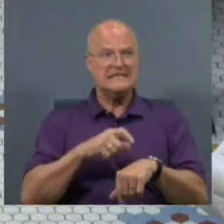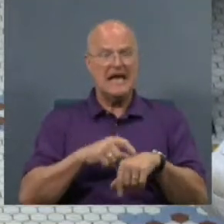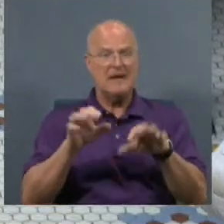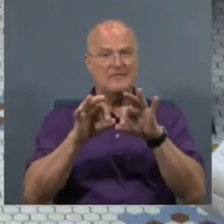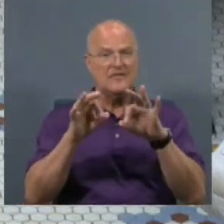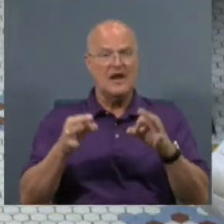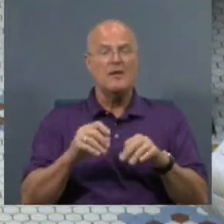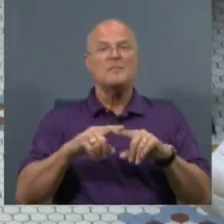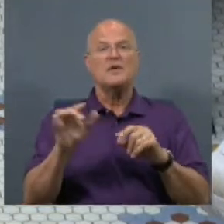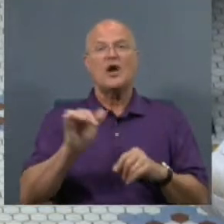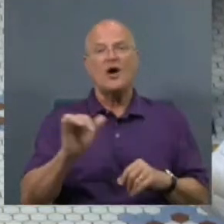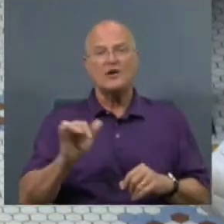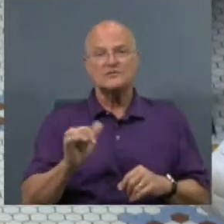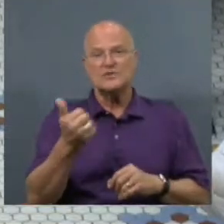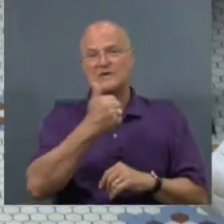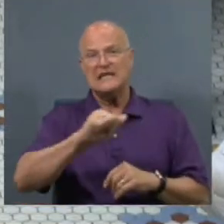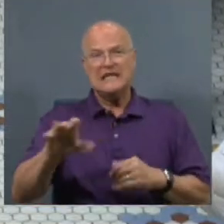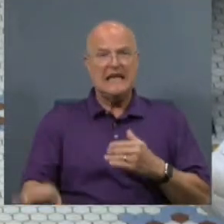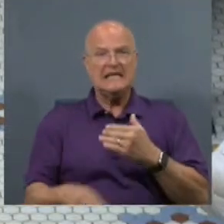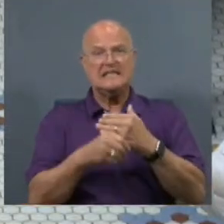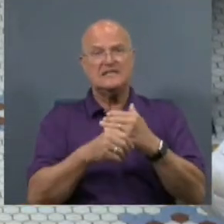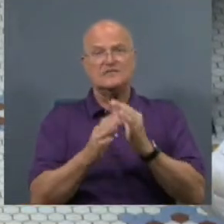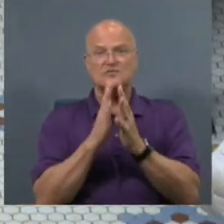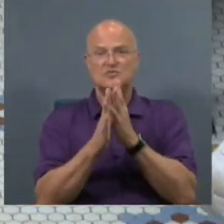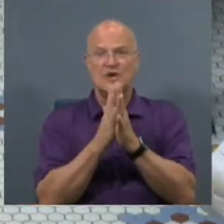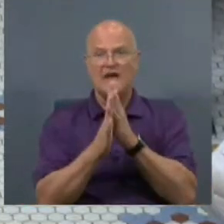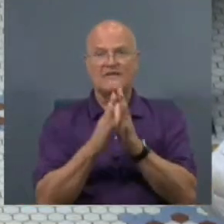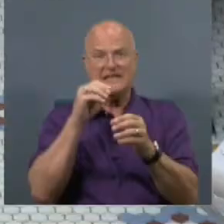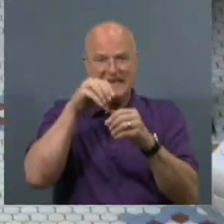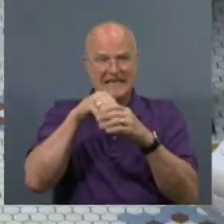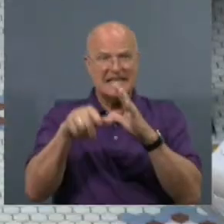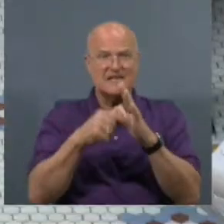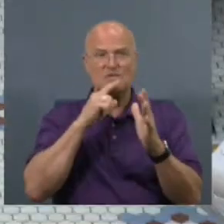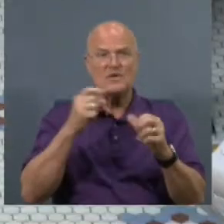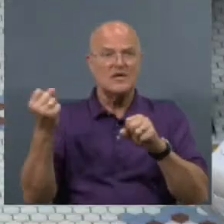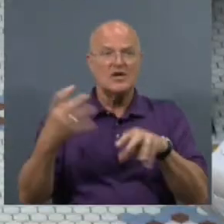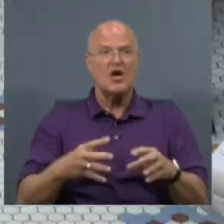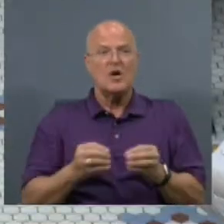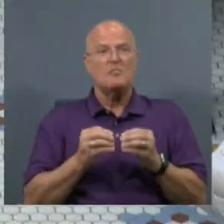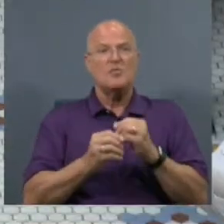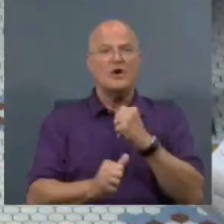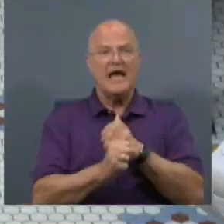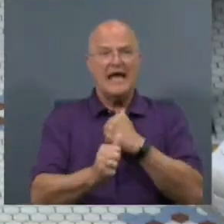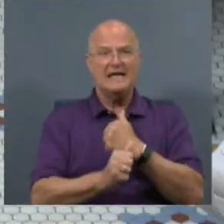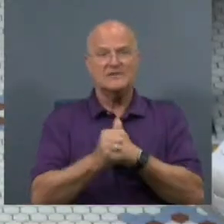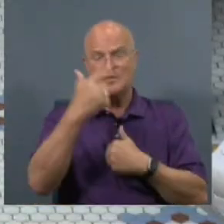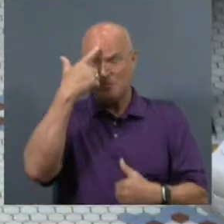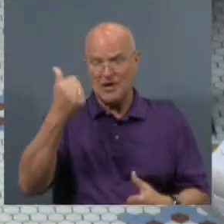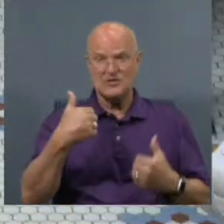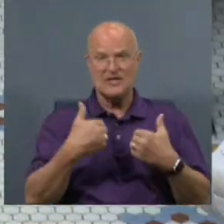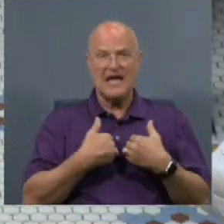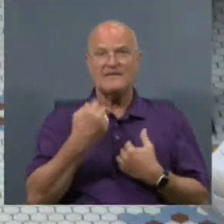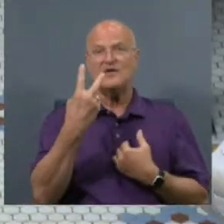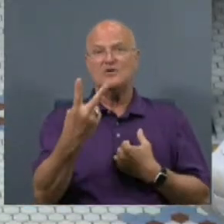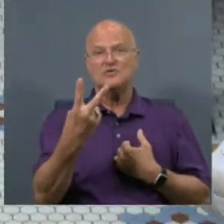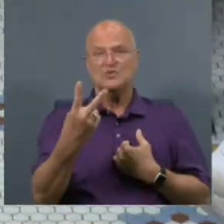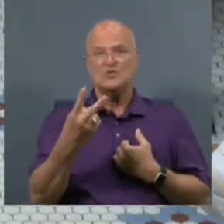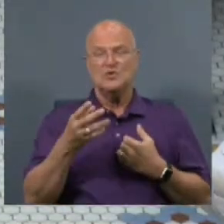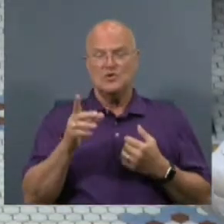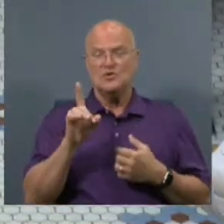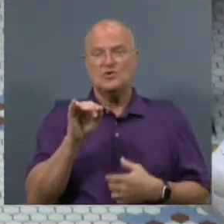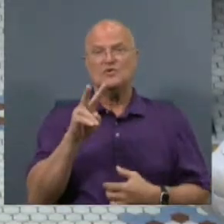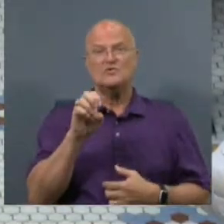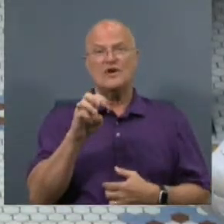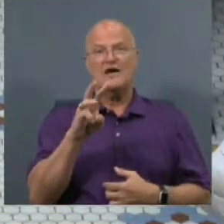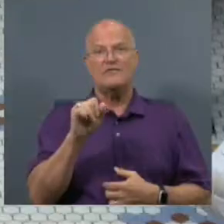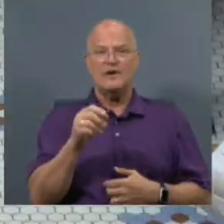frame, but also any additional traffic into this is really going to cause more hazards because you have two driveways,